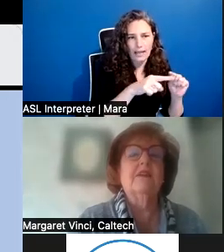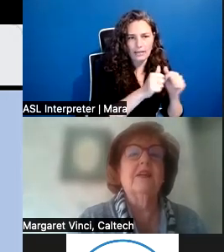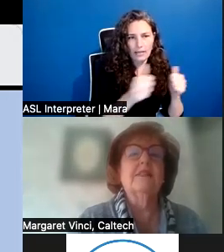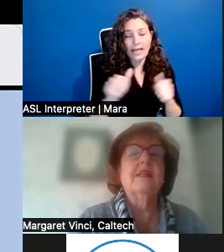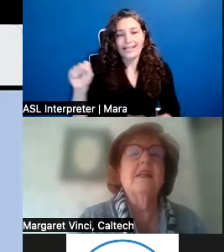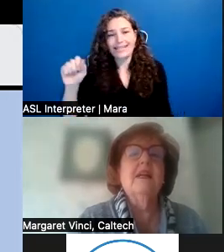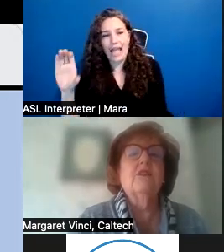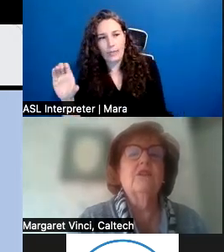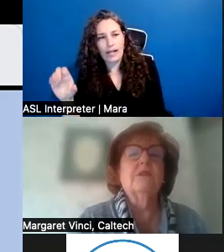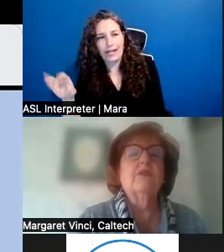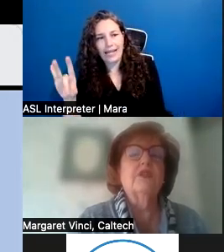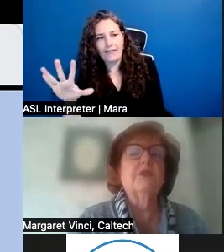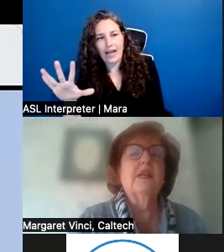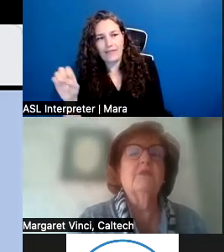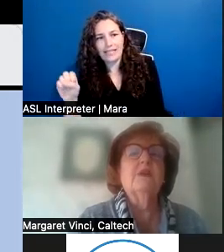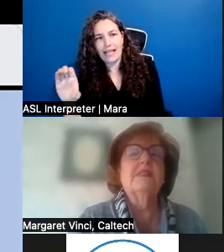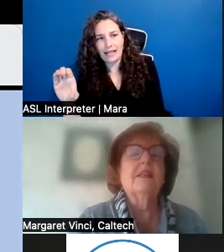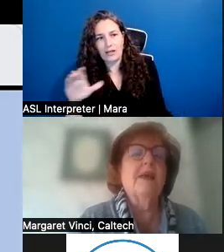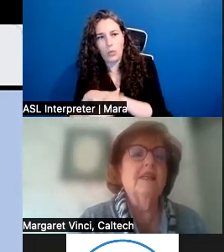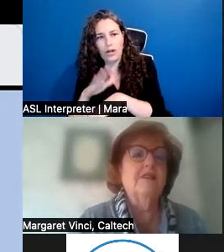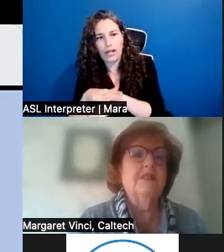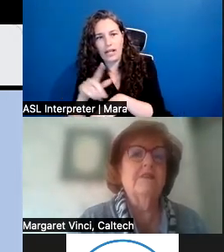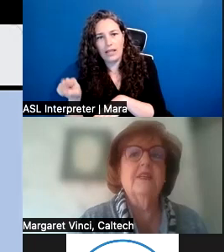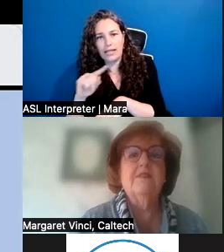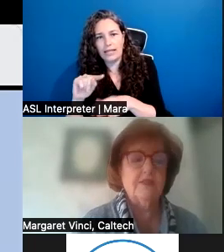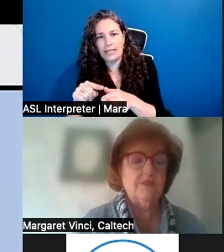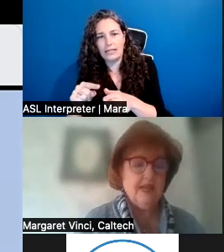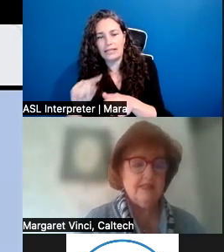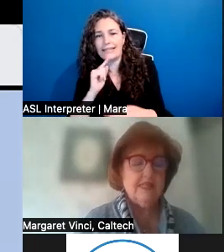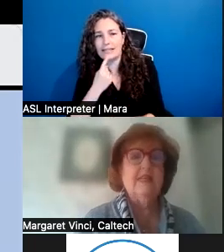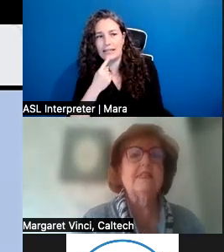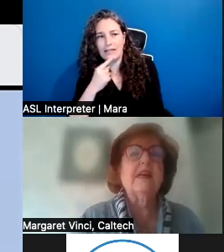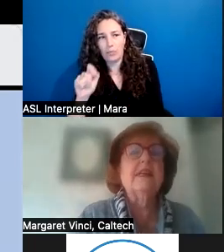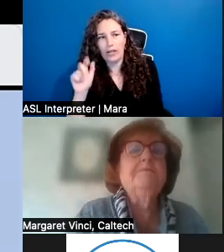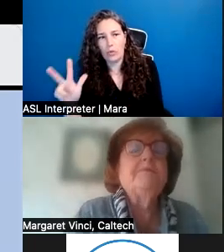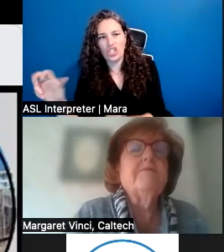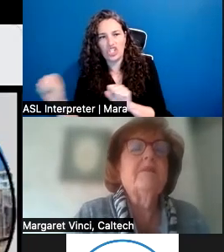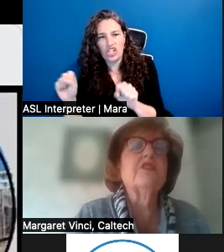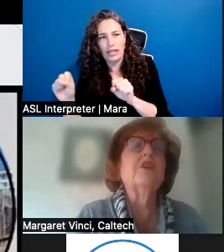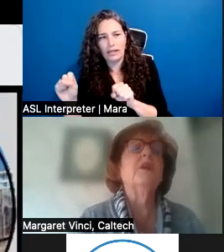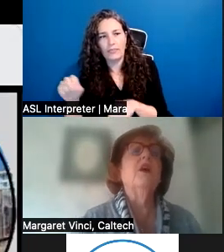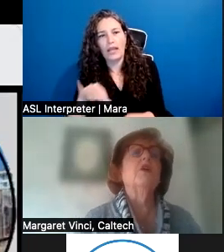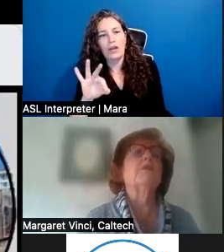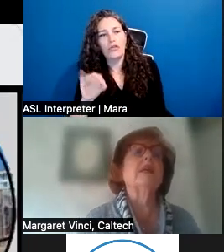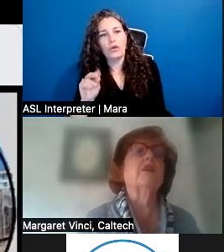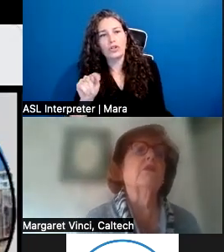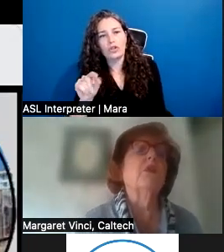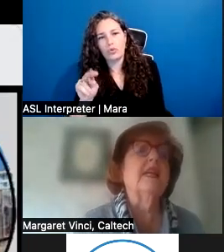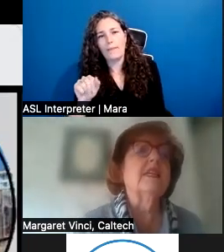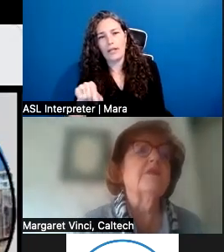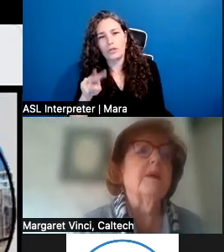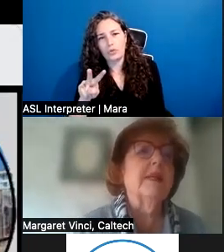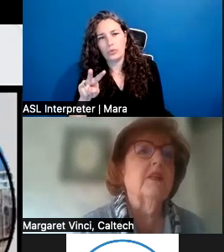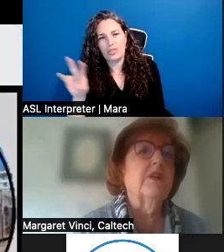some areas. And of course, with Fortuna, it was then a magnitude 7 for that. Next slide. So earthquake early